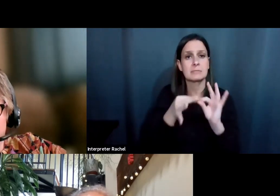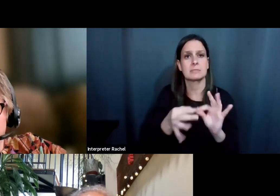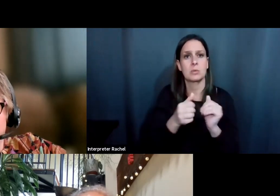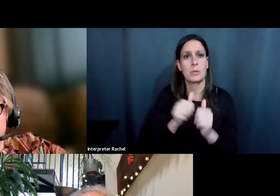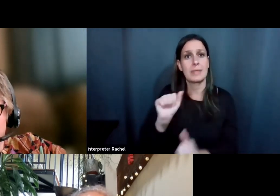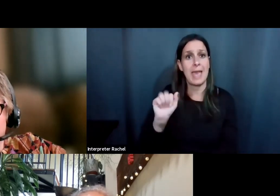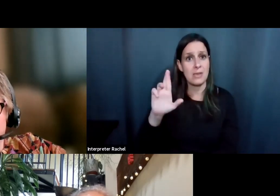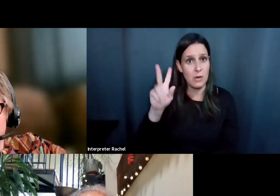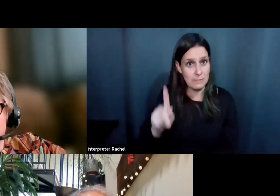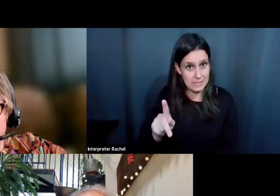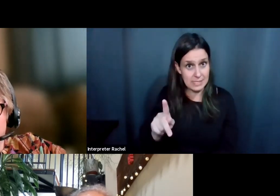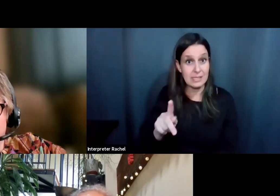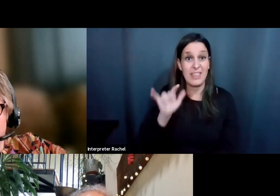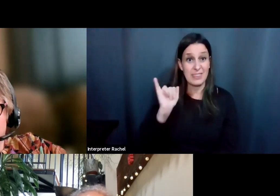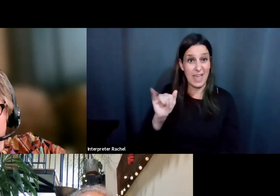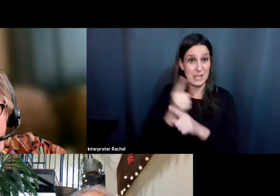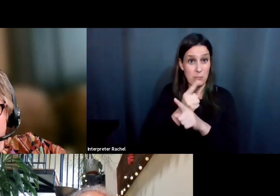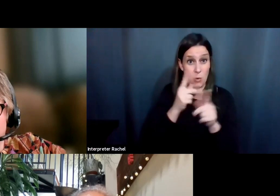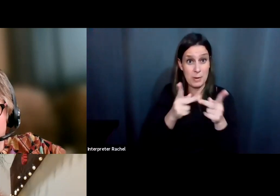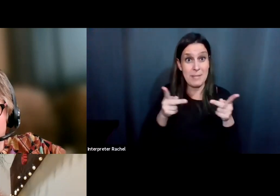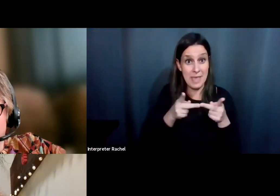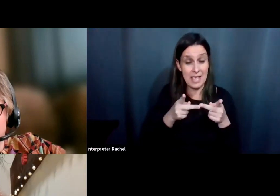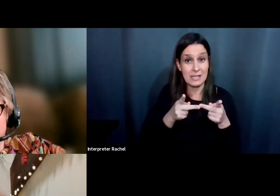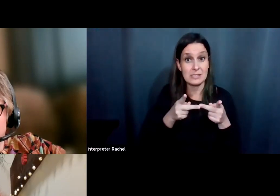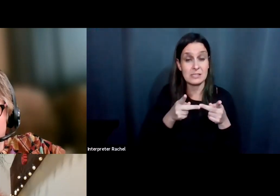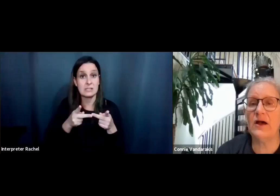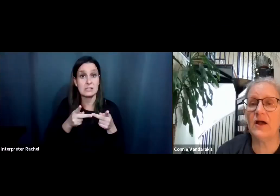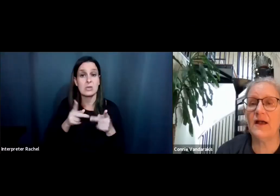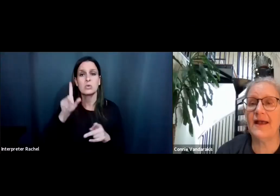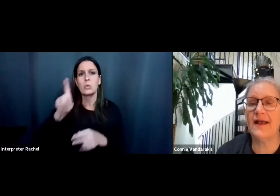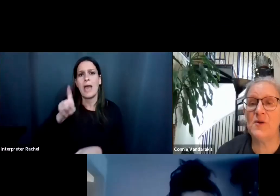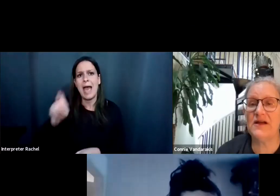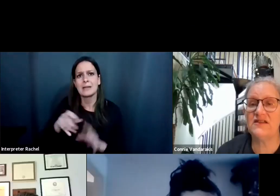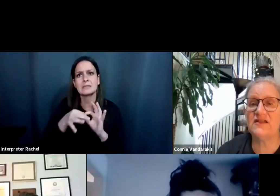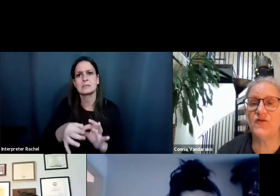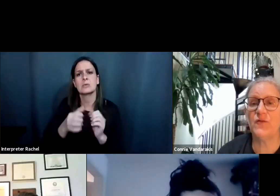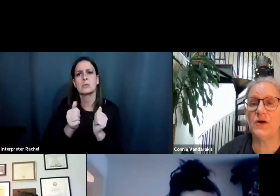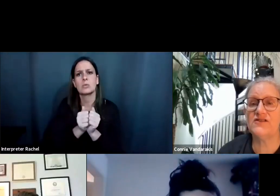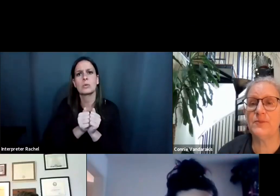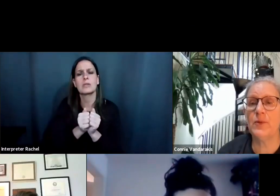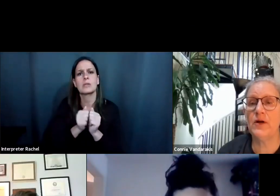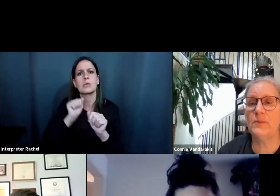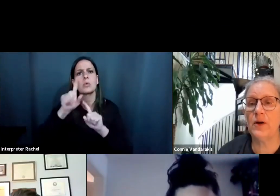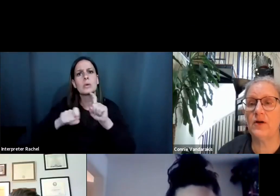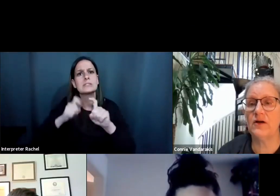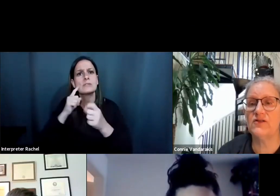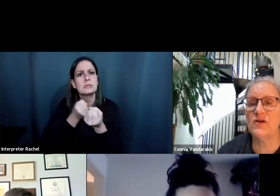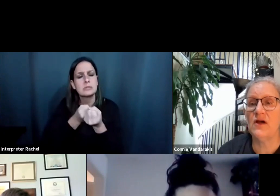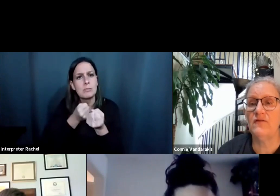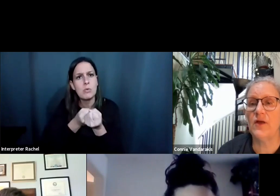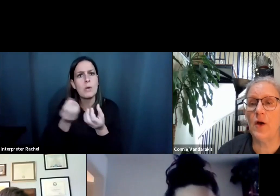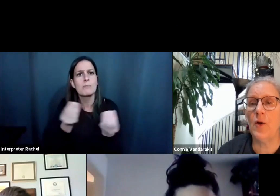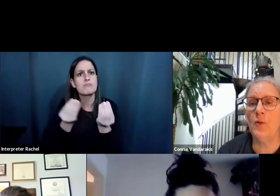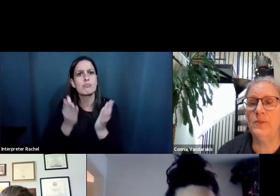Rescue Plan an appropriate place to, to ask about getting questions for support brokers